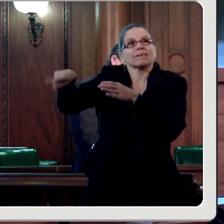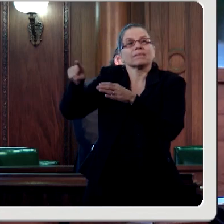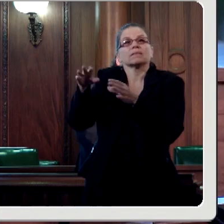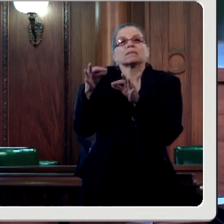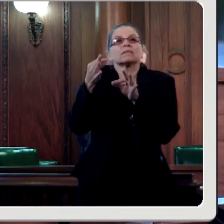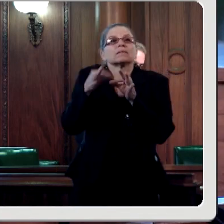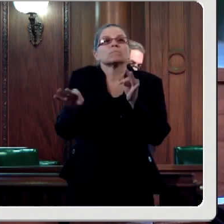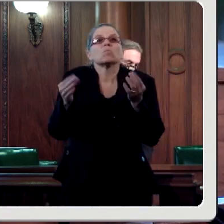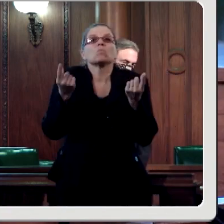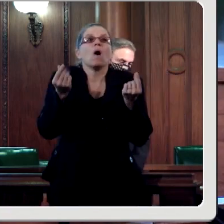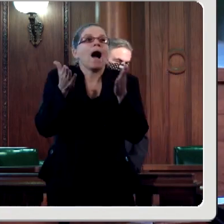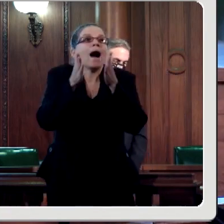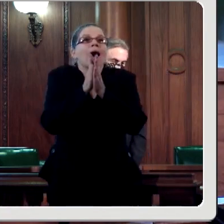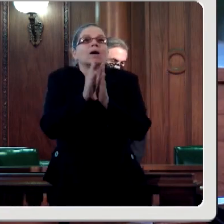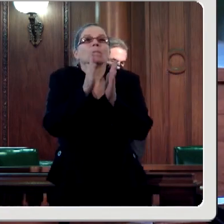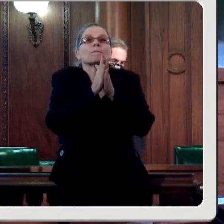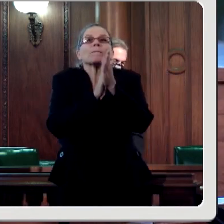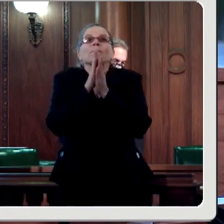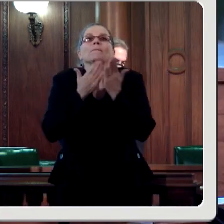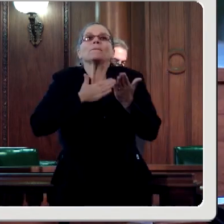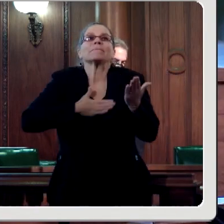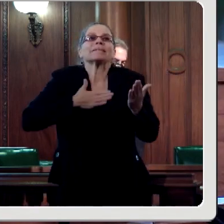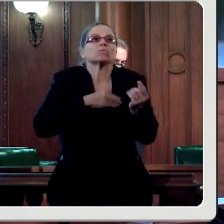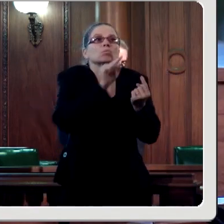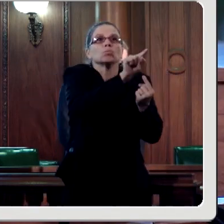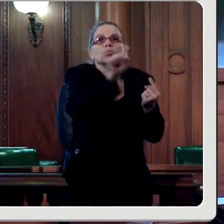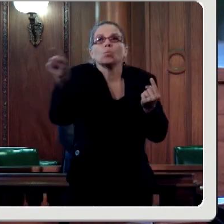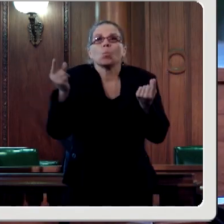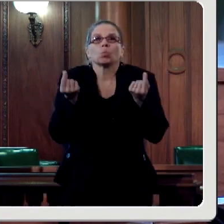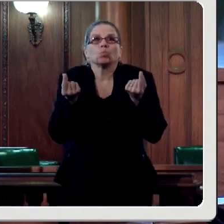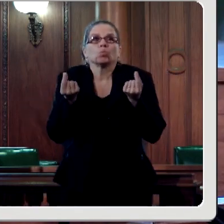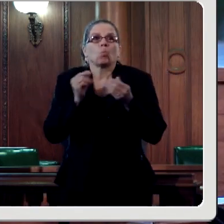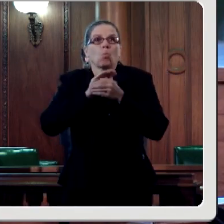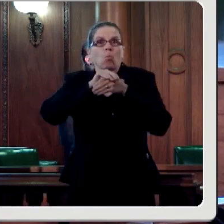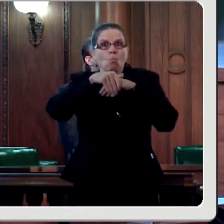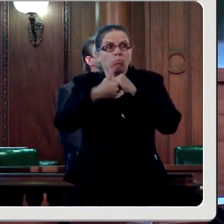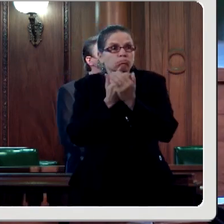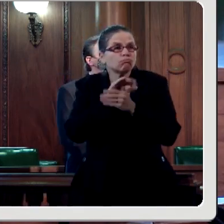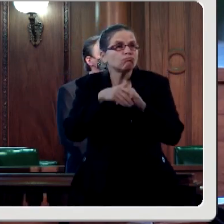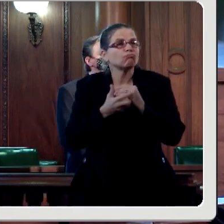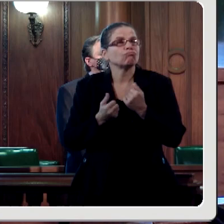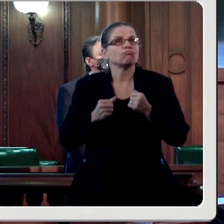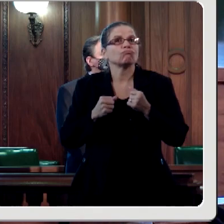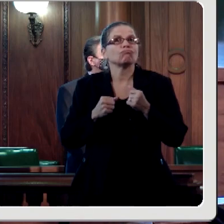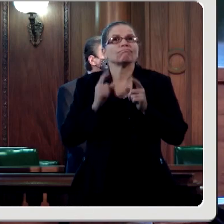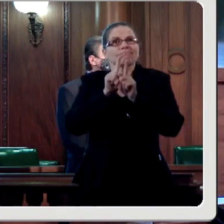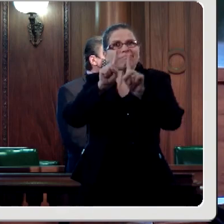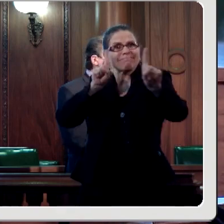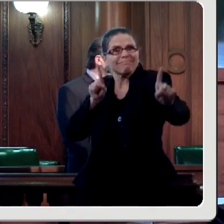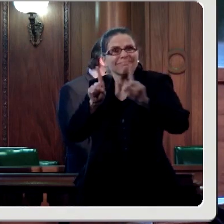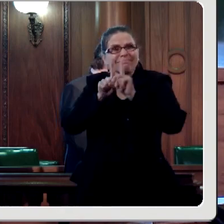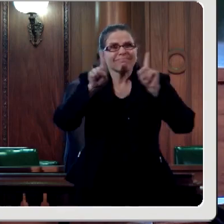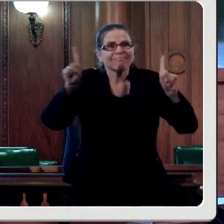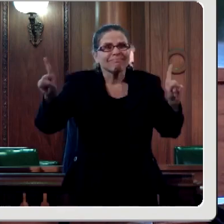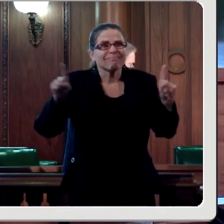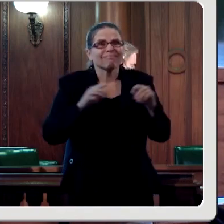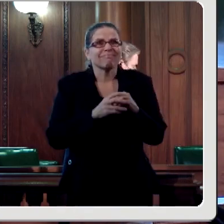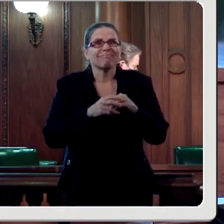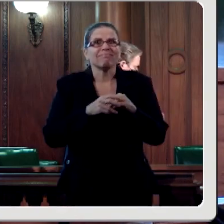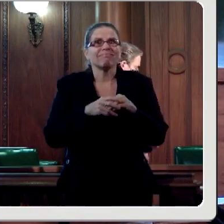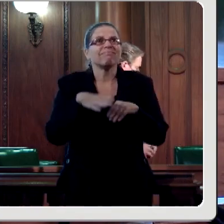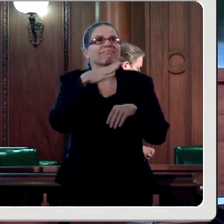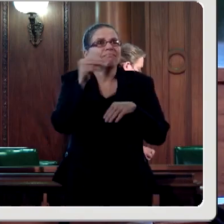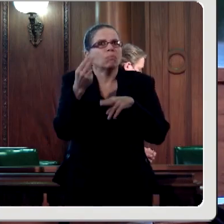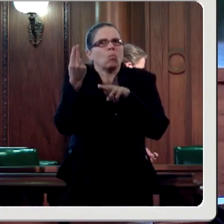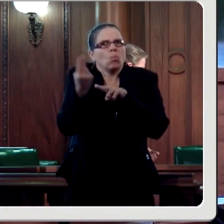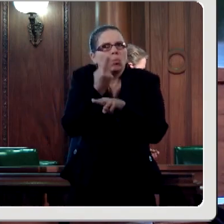to wash your hands. We ask you to physically distance or social distance, and we ask you to wear a face